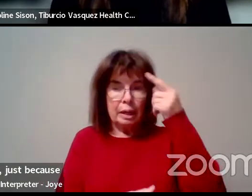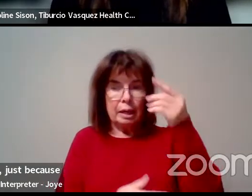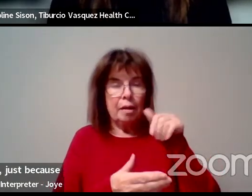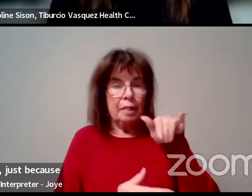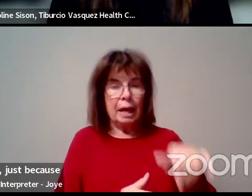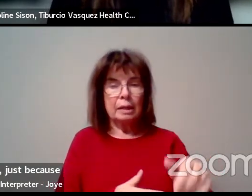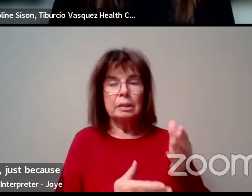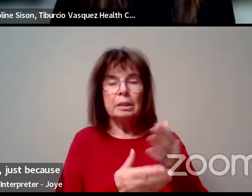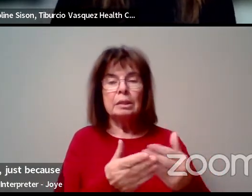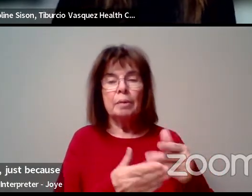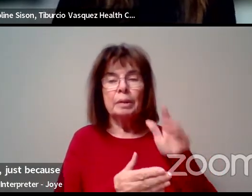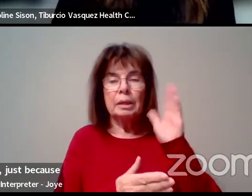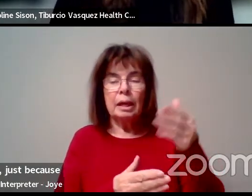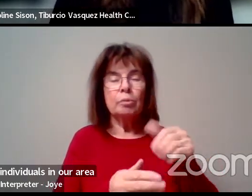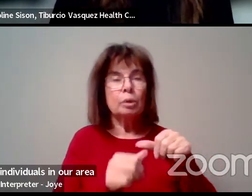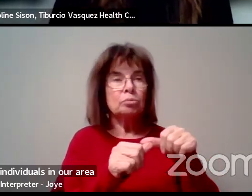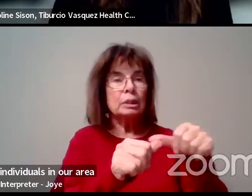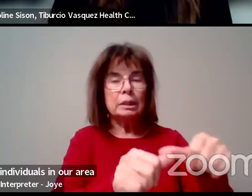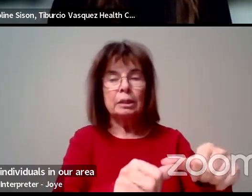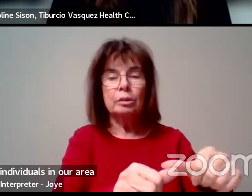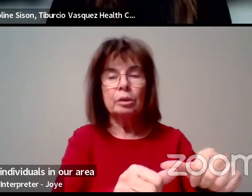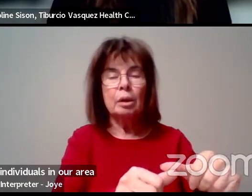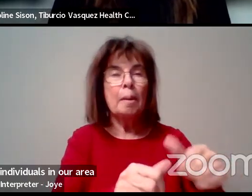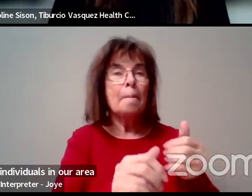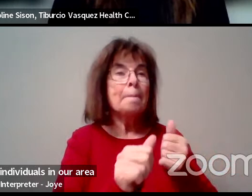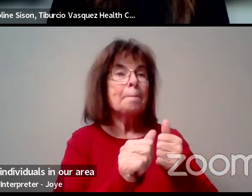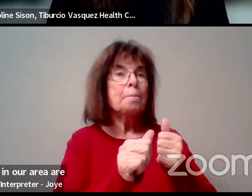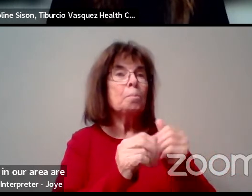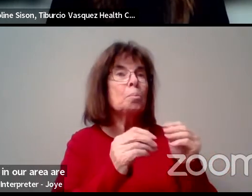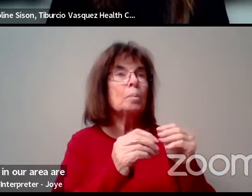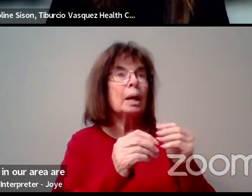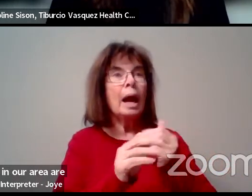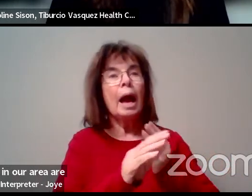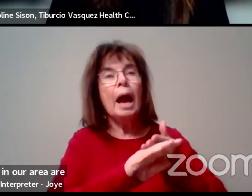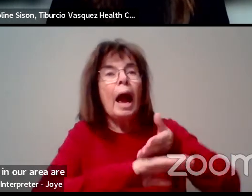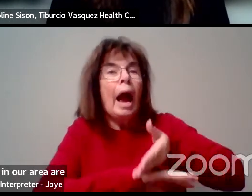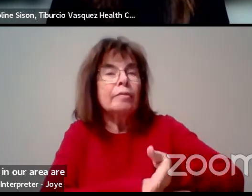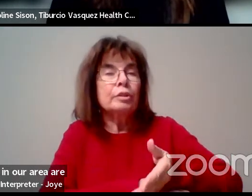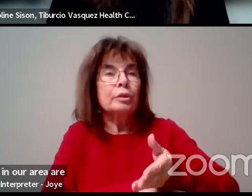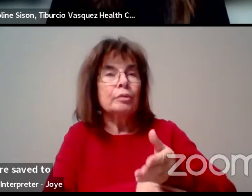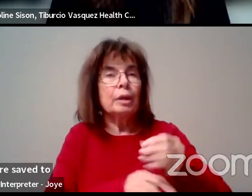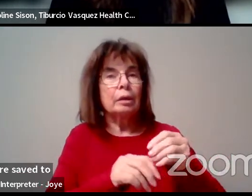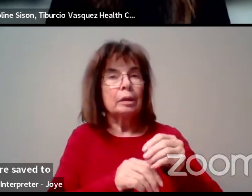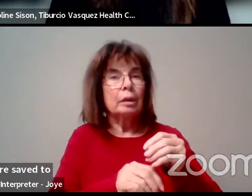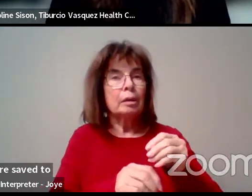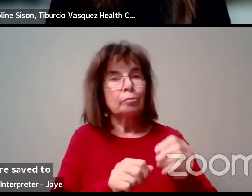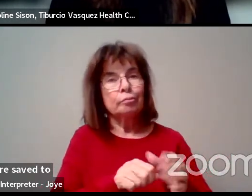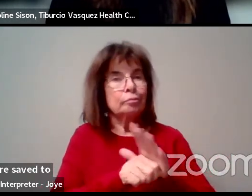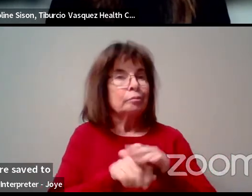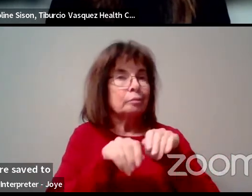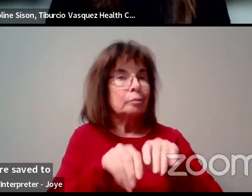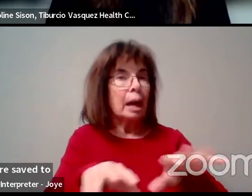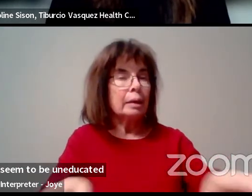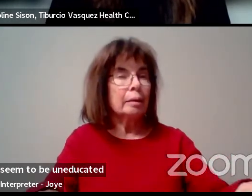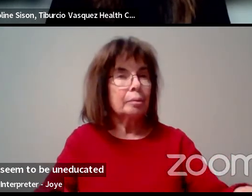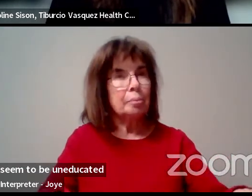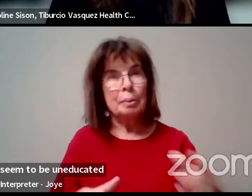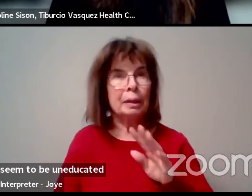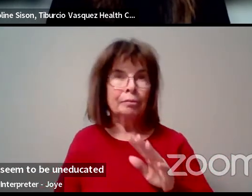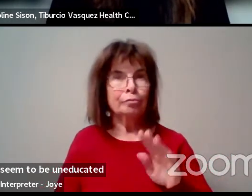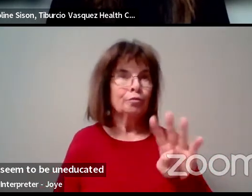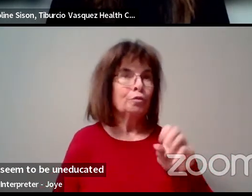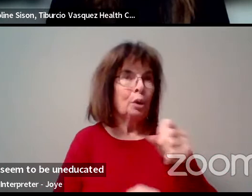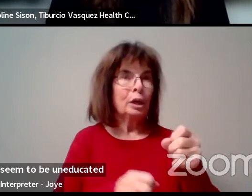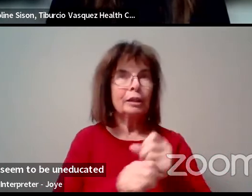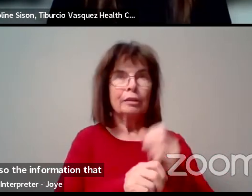on beyond the pandemic, although if it's like HIV and we're talking about this 40 years from now, like, I don't know.